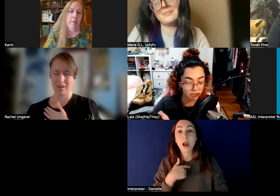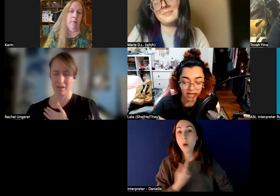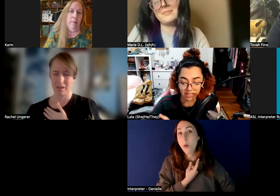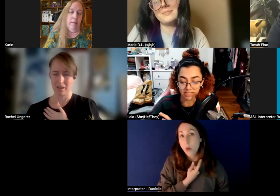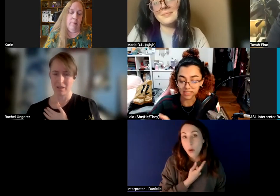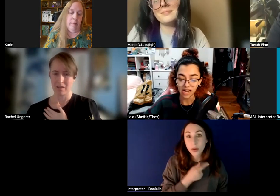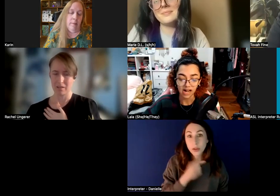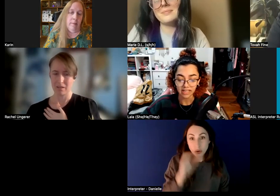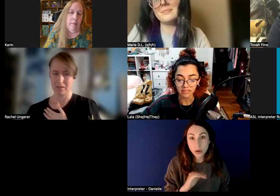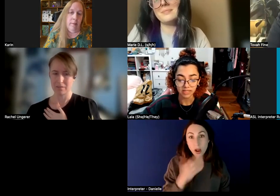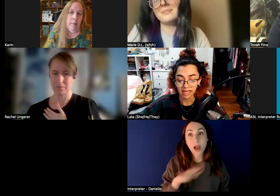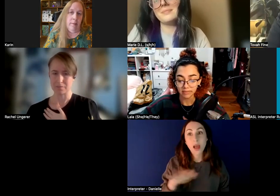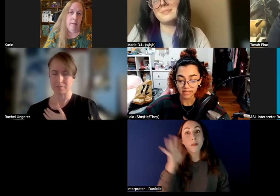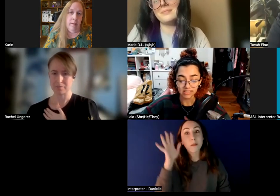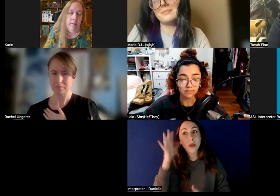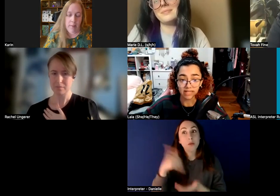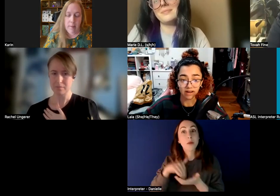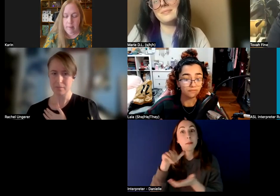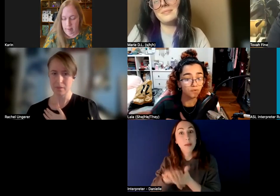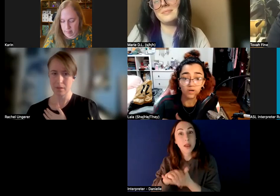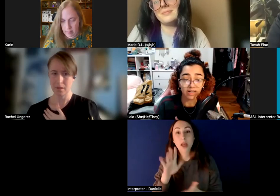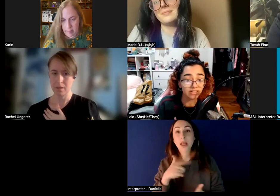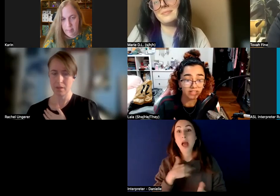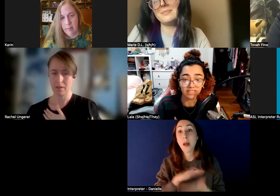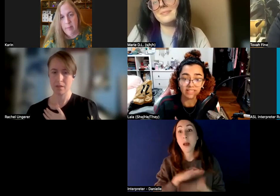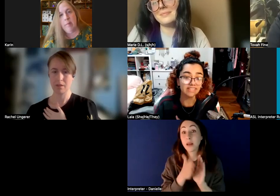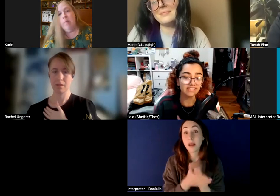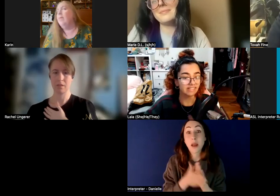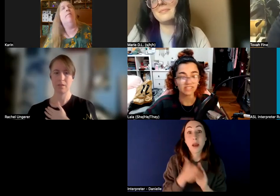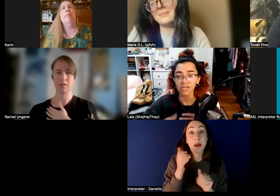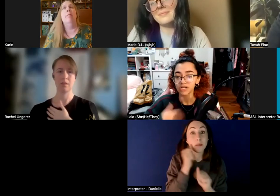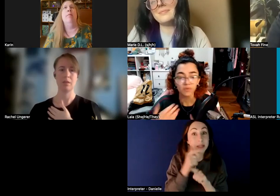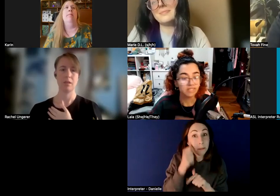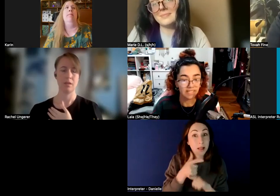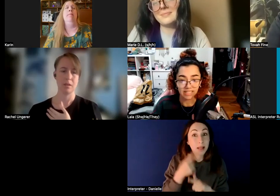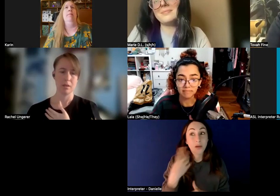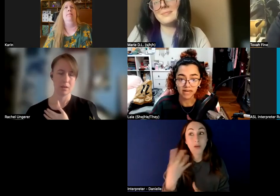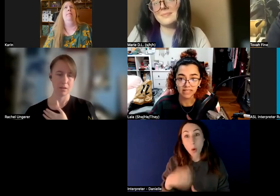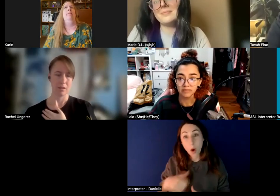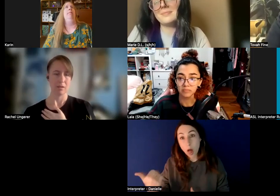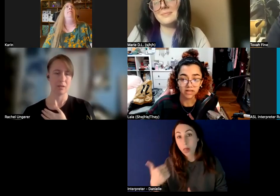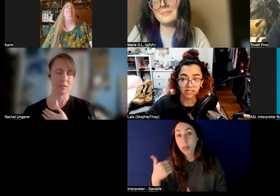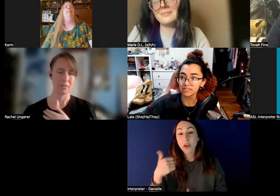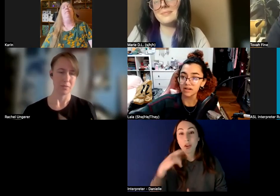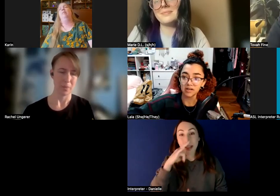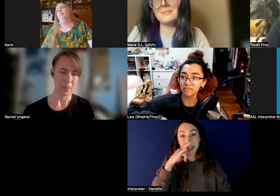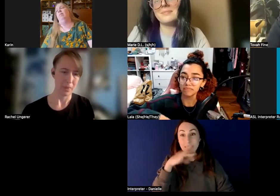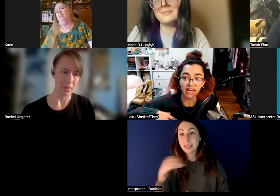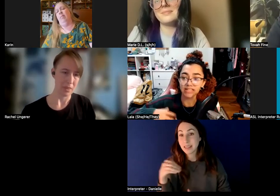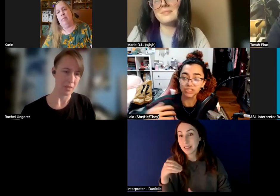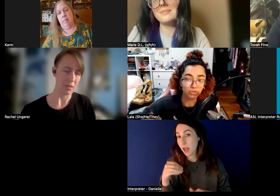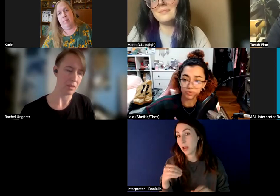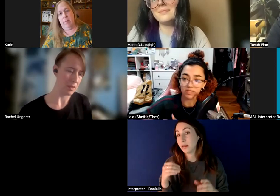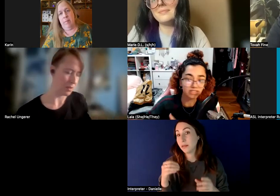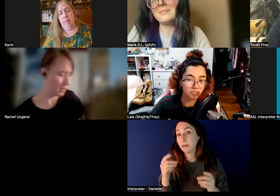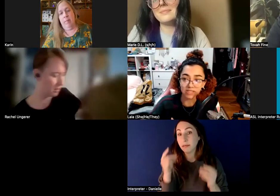parent remarried, I became a sibling of 4 other kids, and quickly my parent